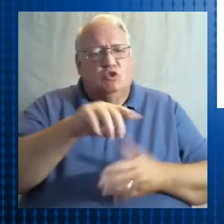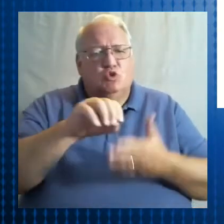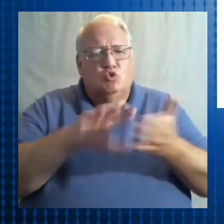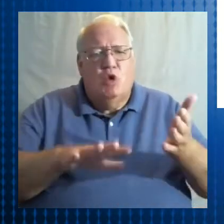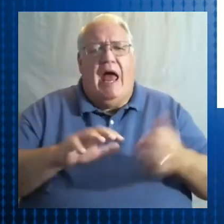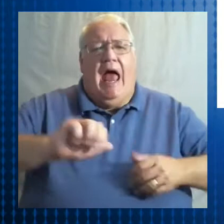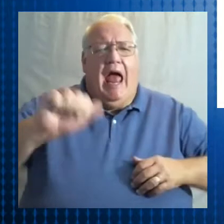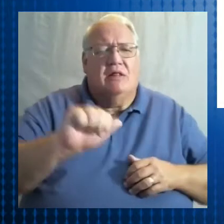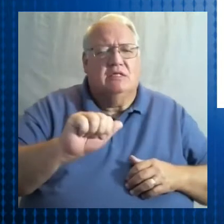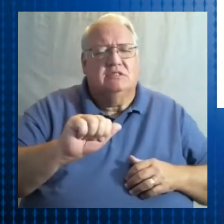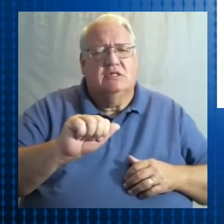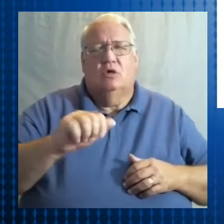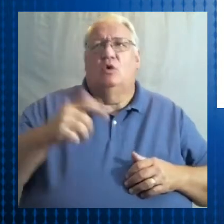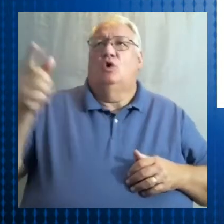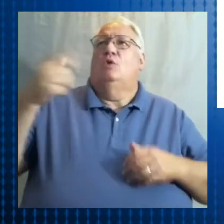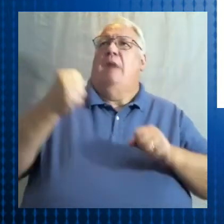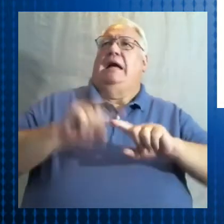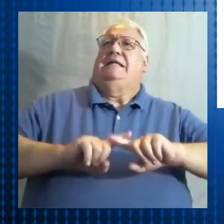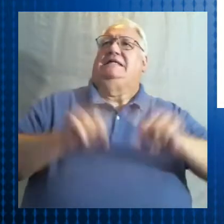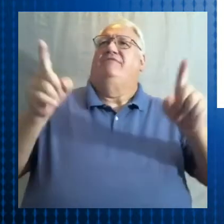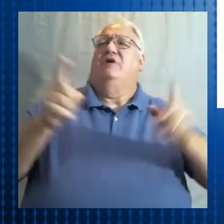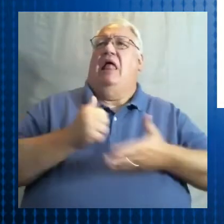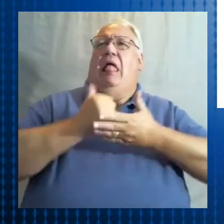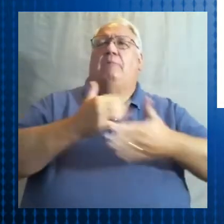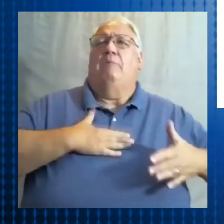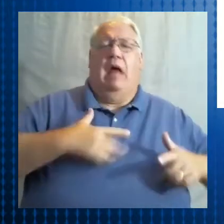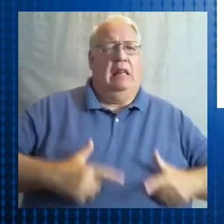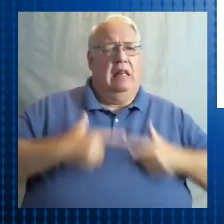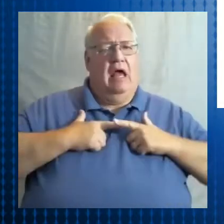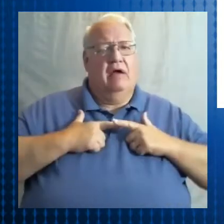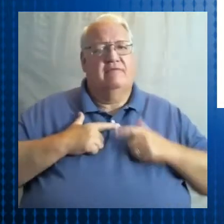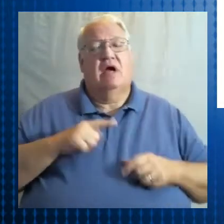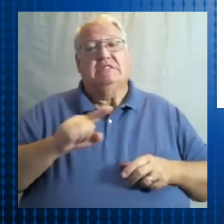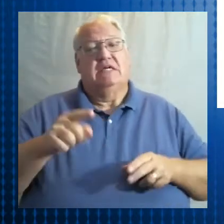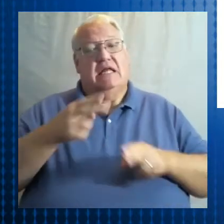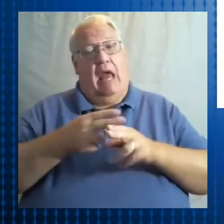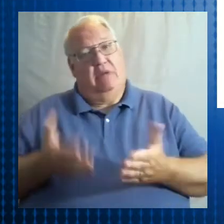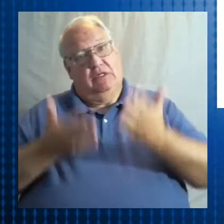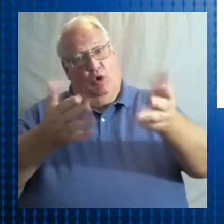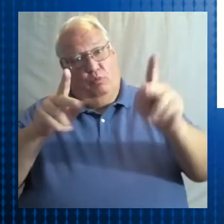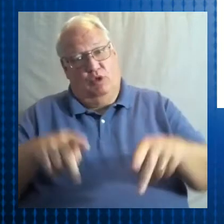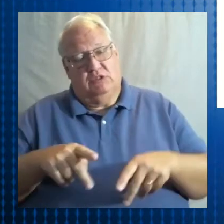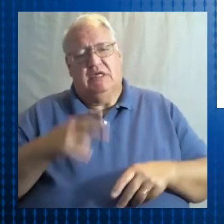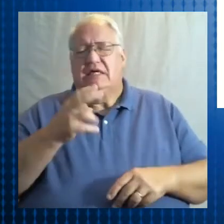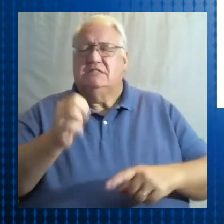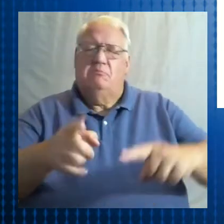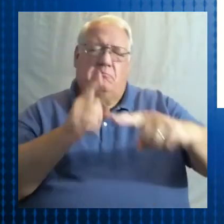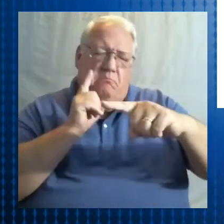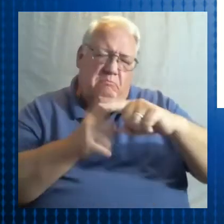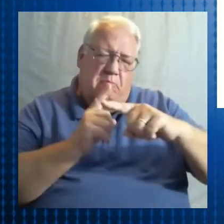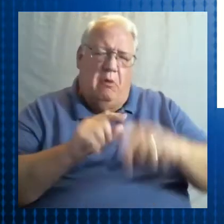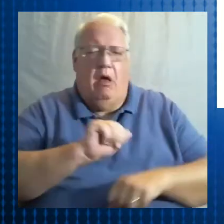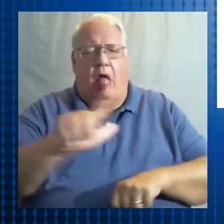he made a difference in their lives. In the words of his nominator, he is a wonderful coworker and he stays positive at all